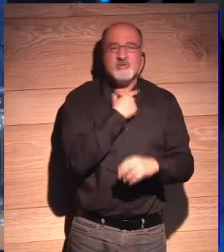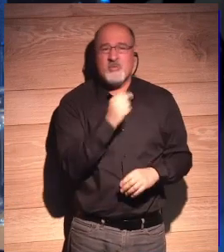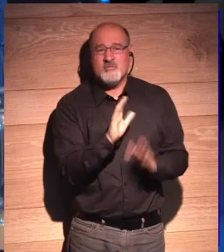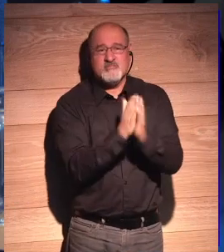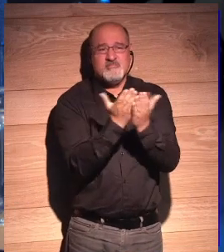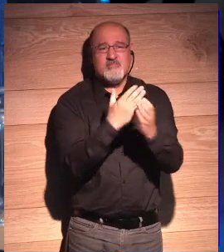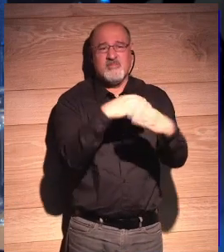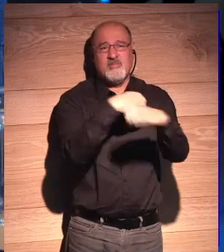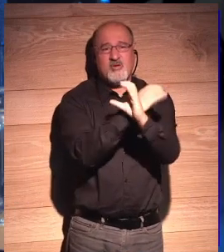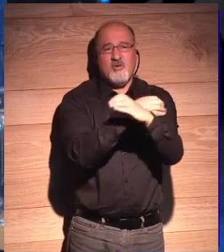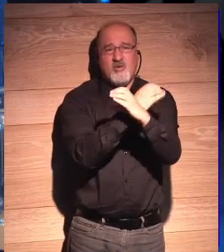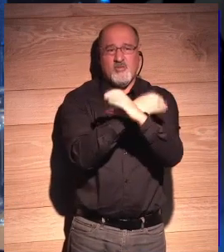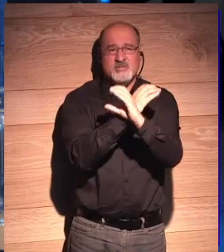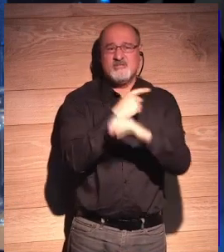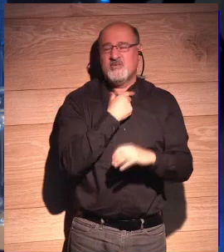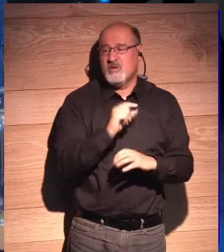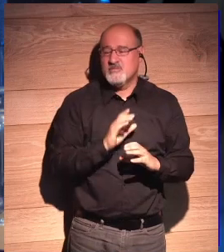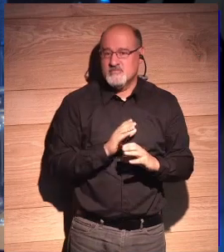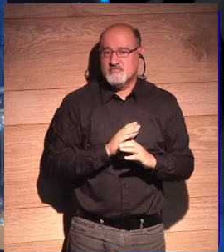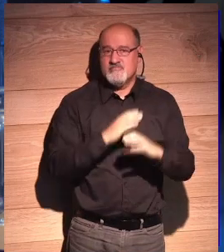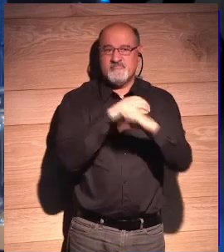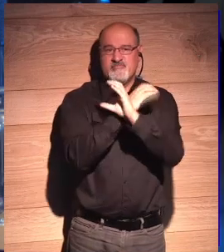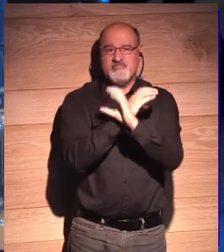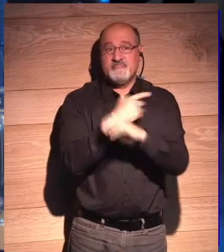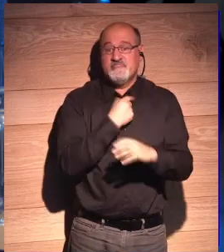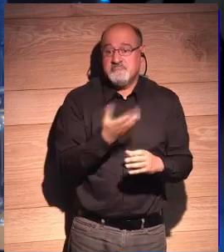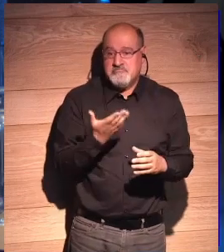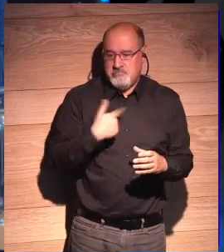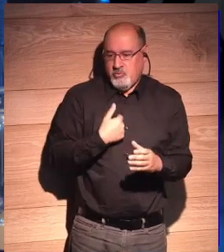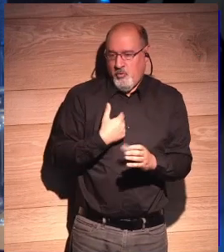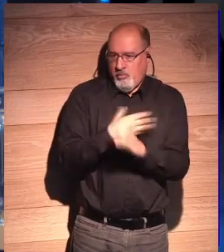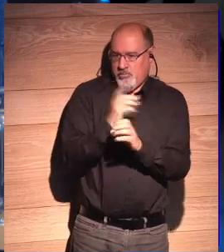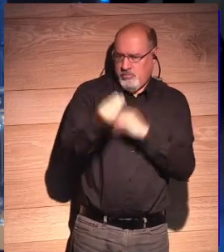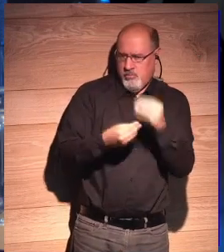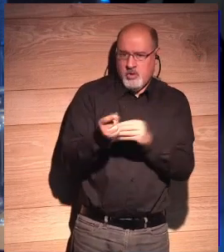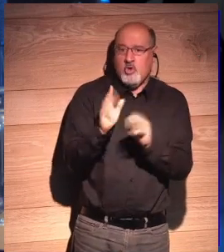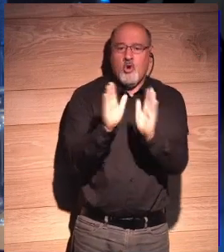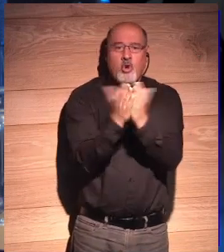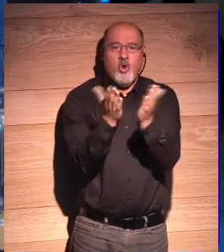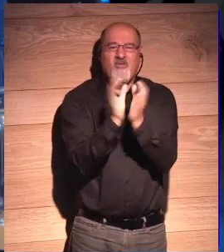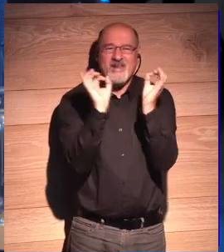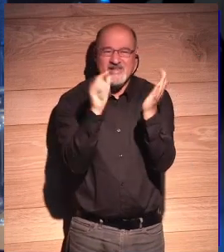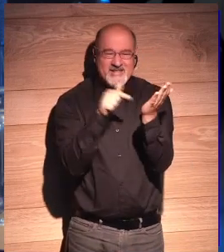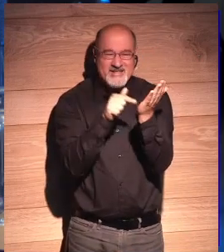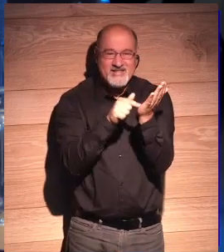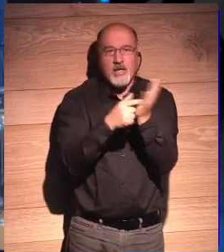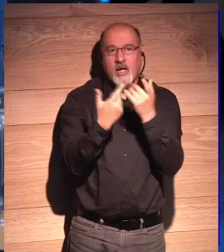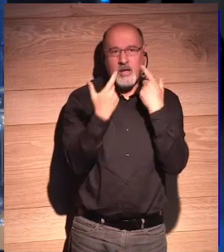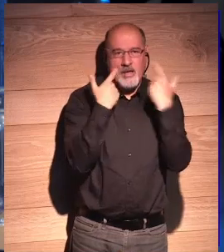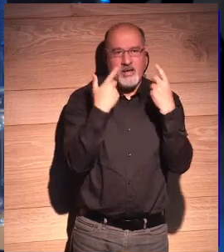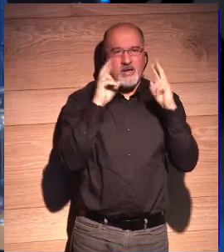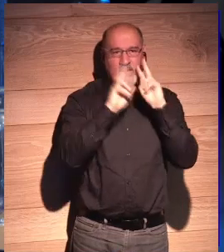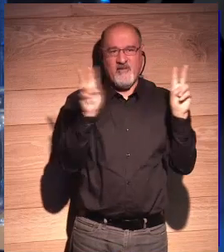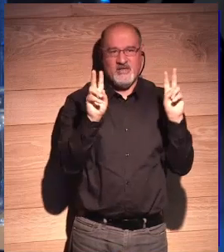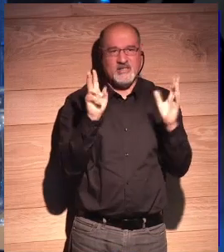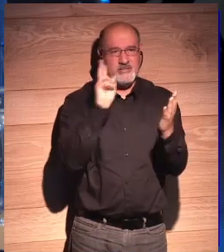say, you say like, well, I don't do comics, I do graphic novels. They would go to the store and I'm